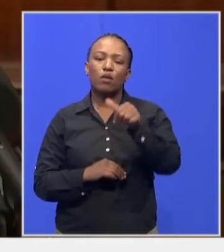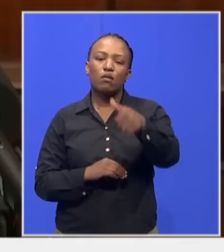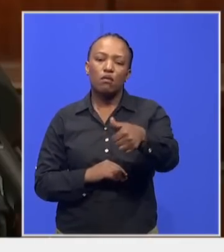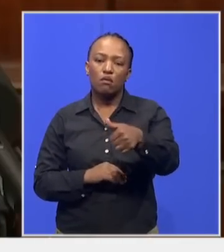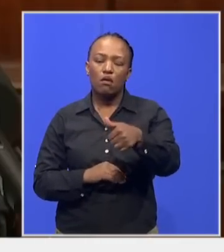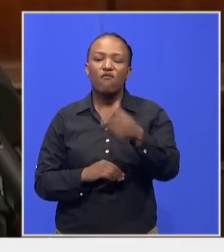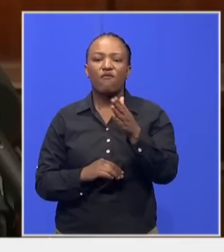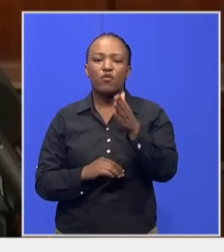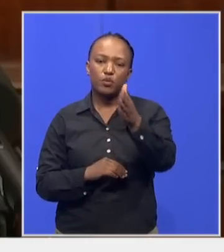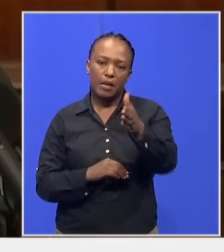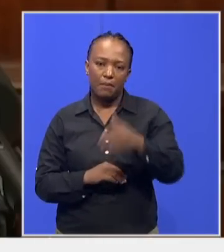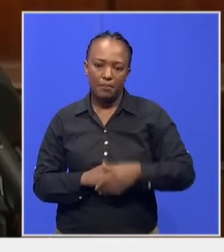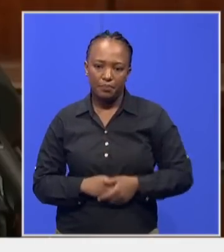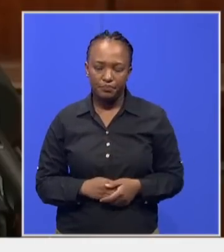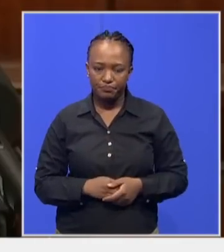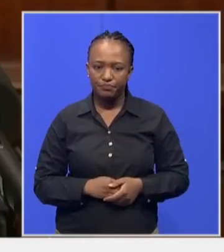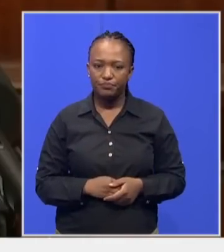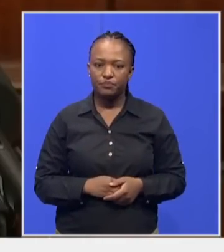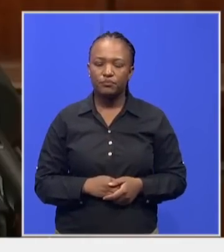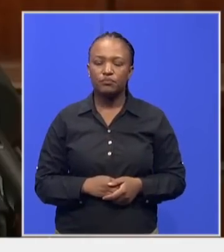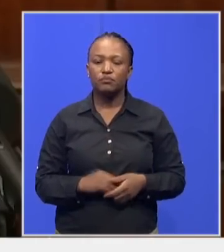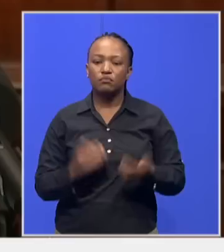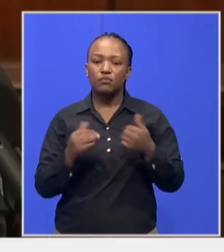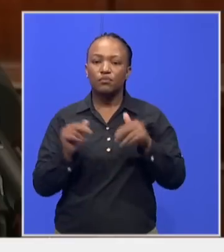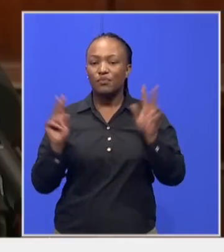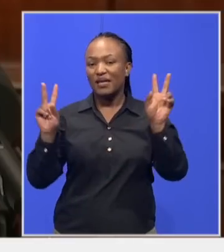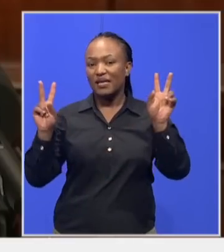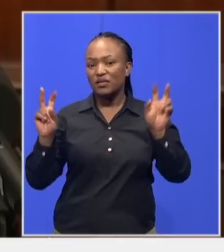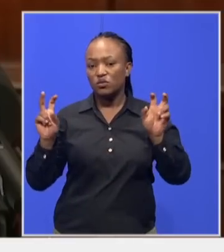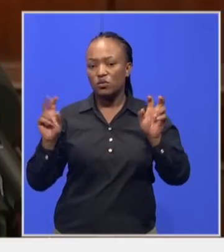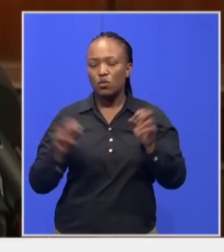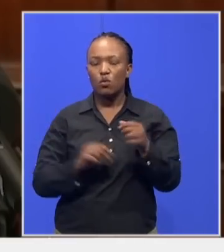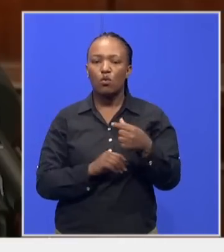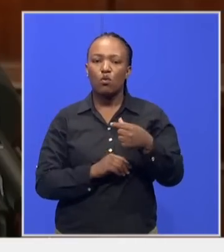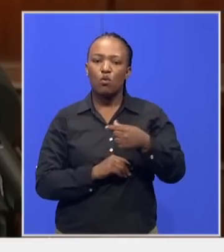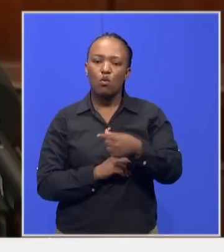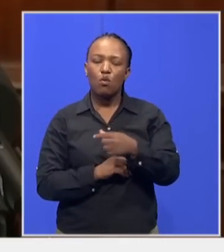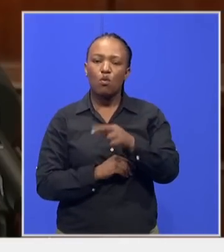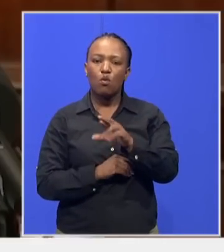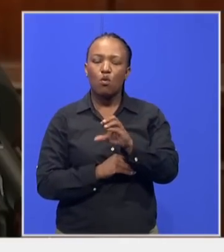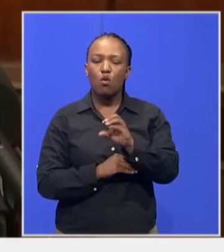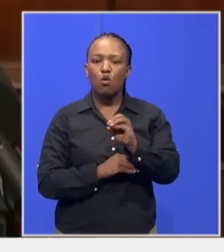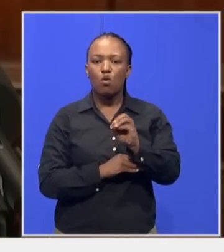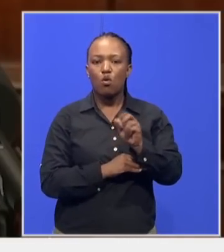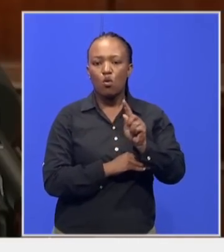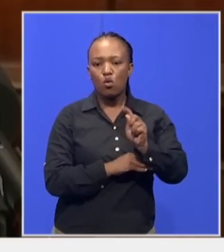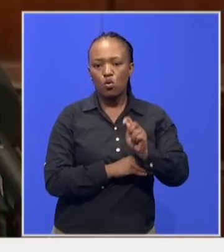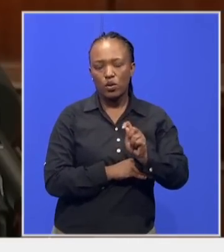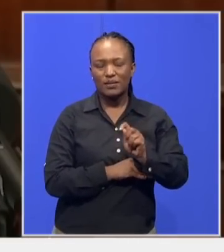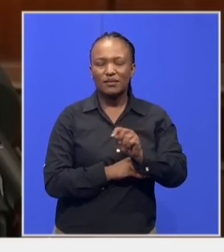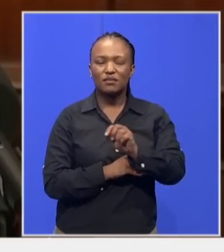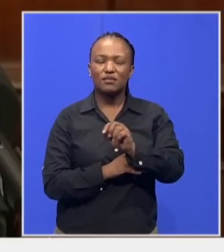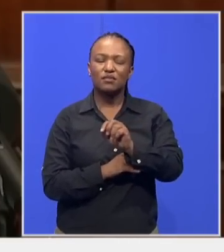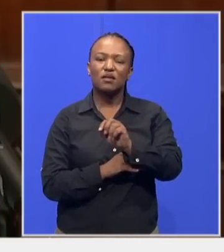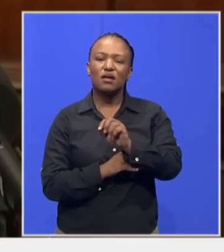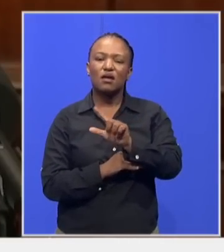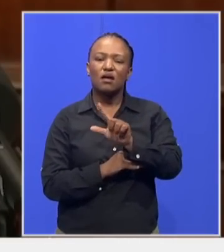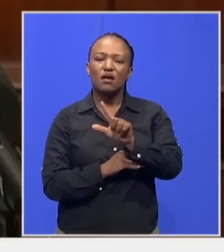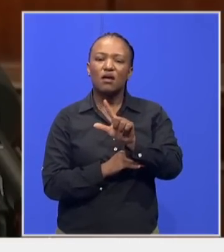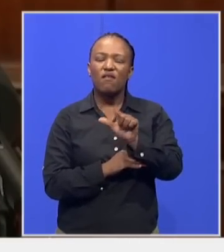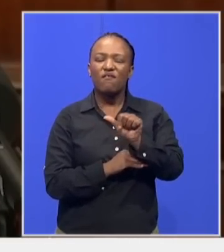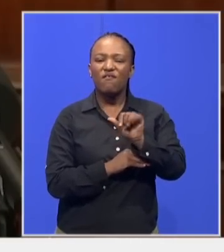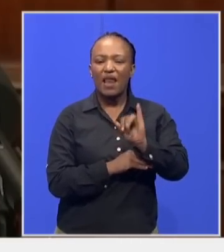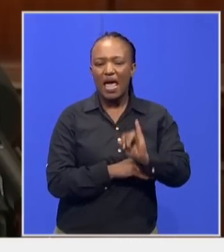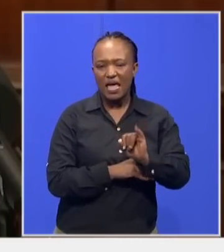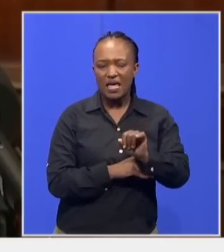into the future. And then there's issues of Grootvlei. Grootvlei still has that problem. These are